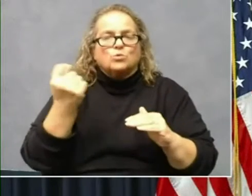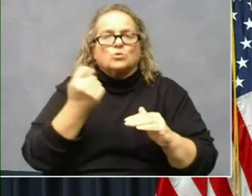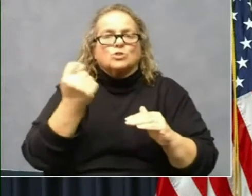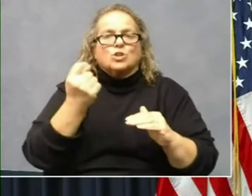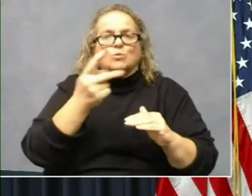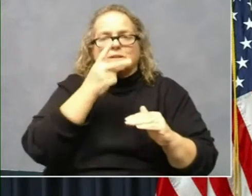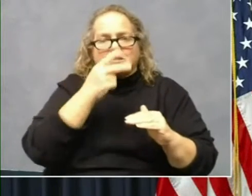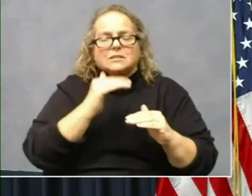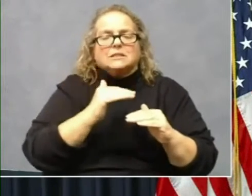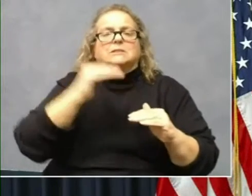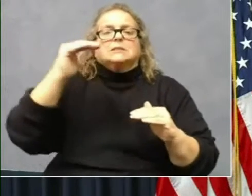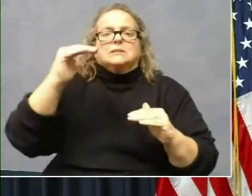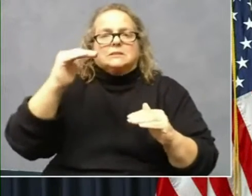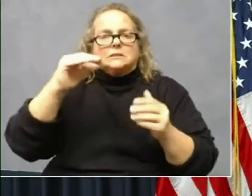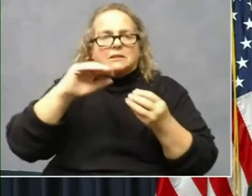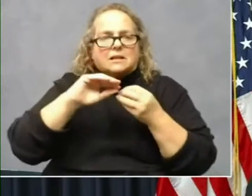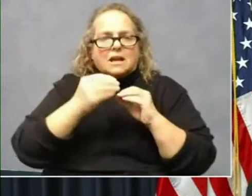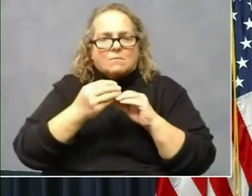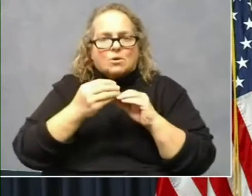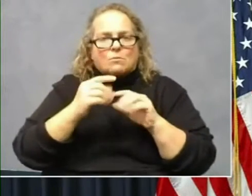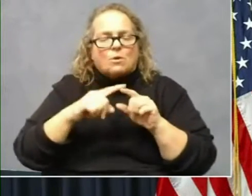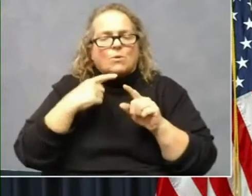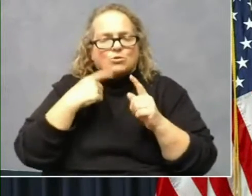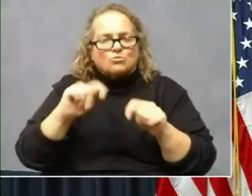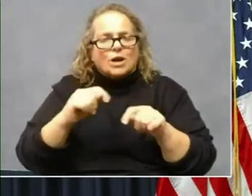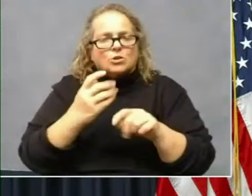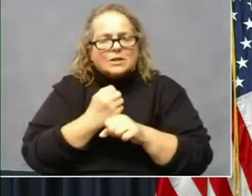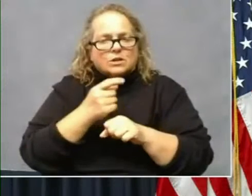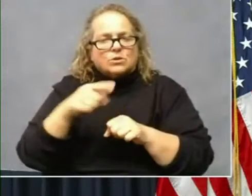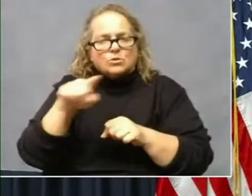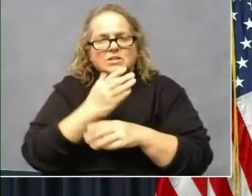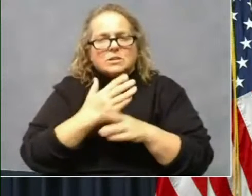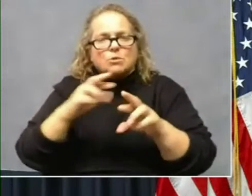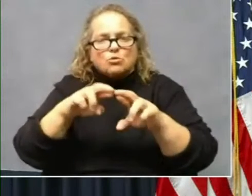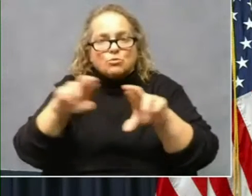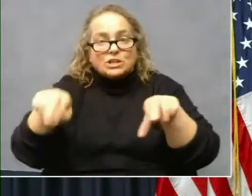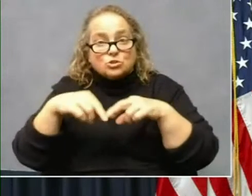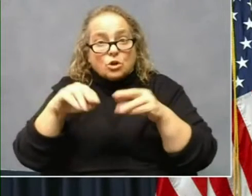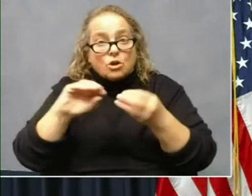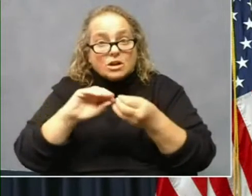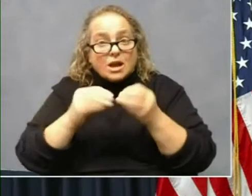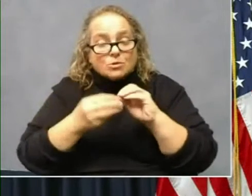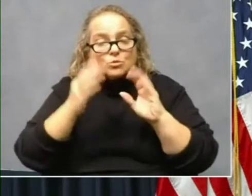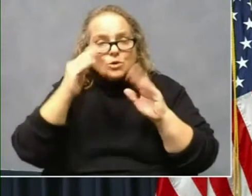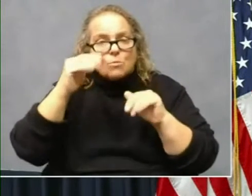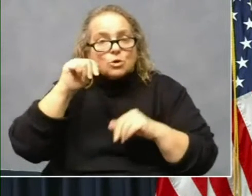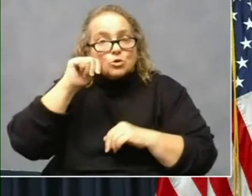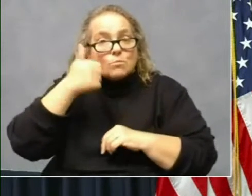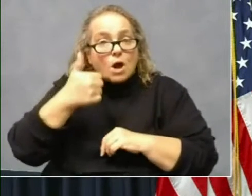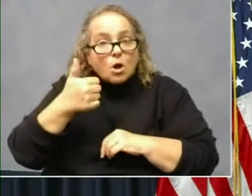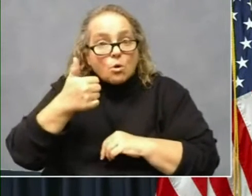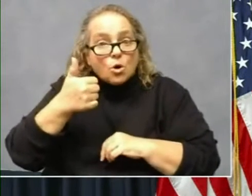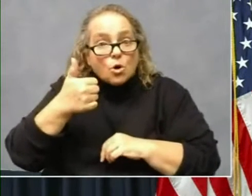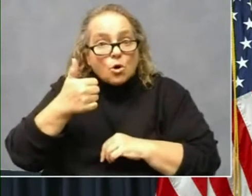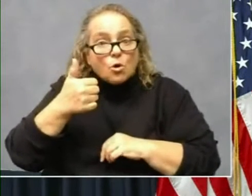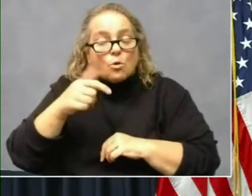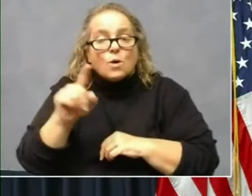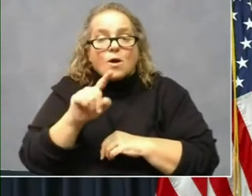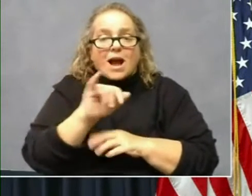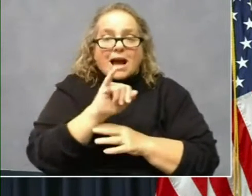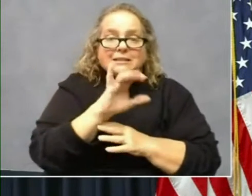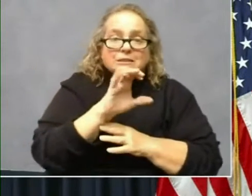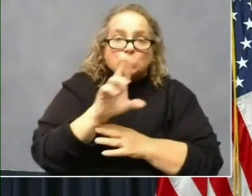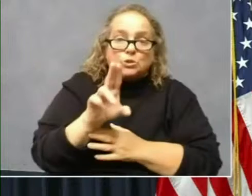We're going to try to get you some regional numbers. We hope tomorrow about where ICUs and hospital beds